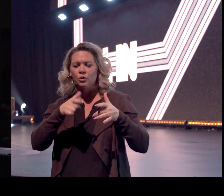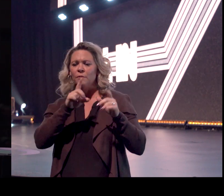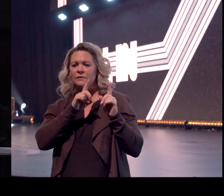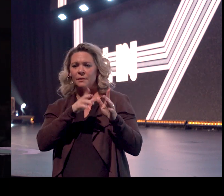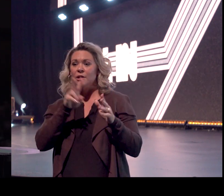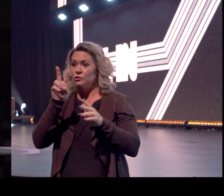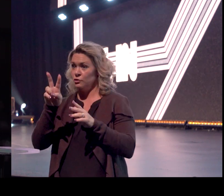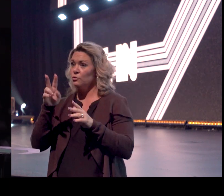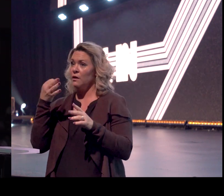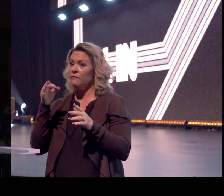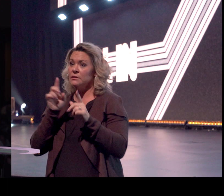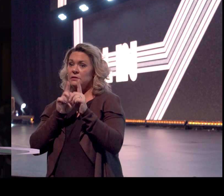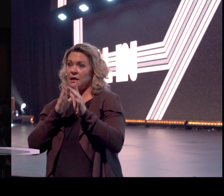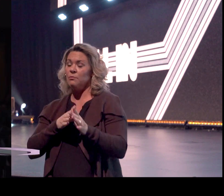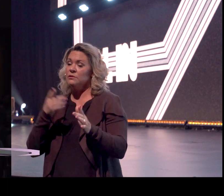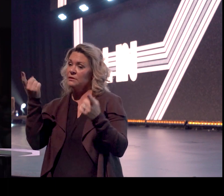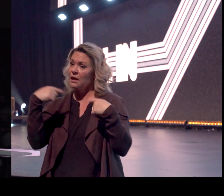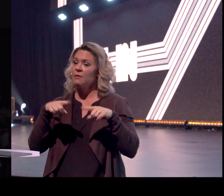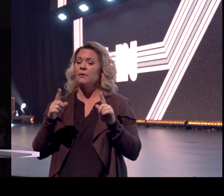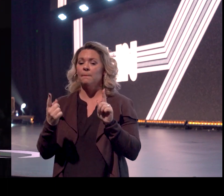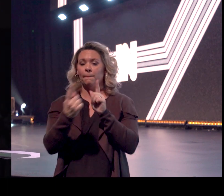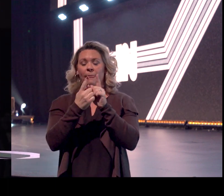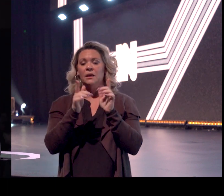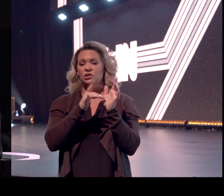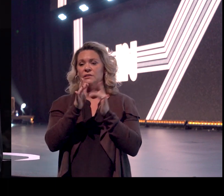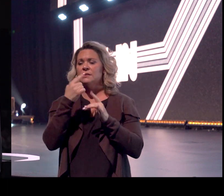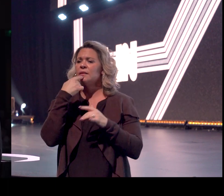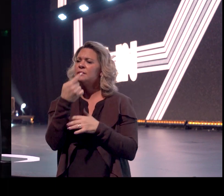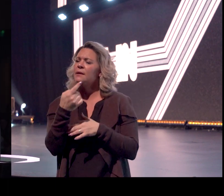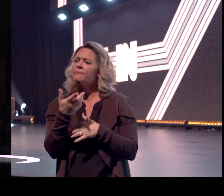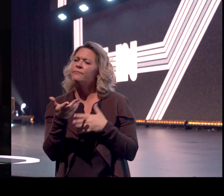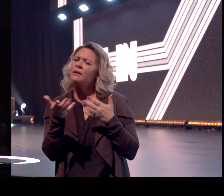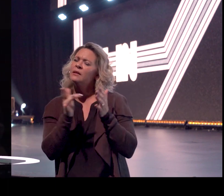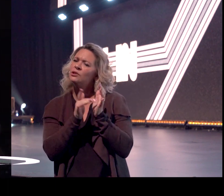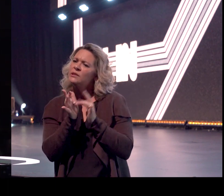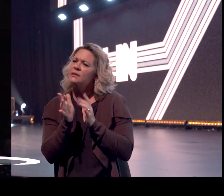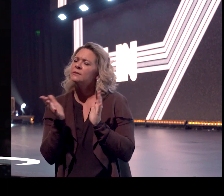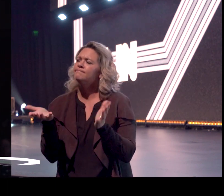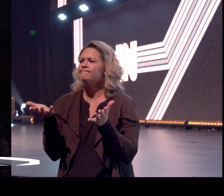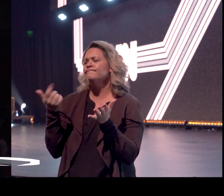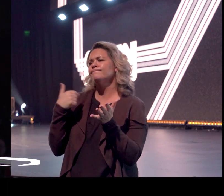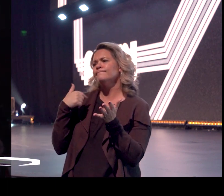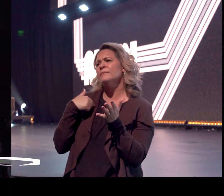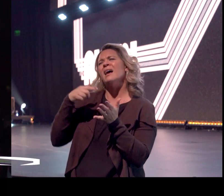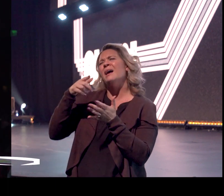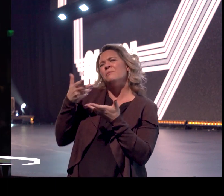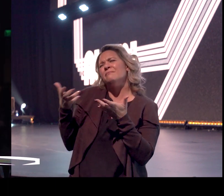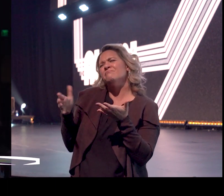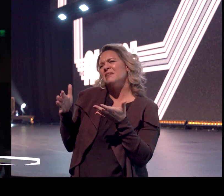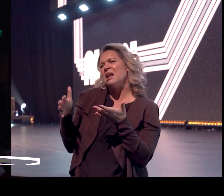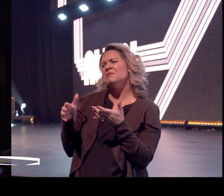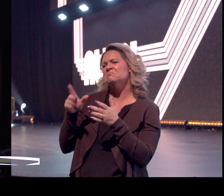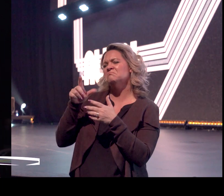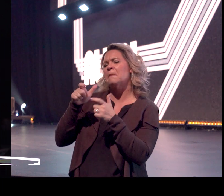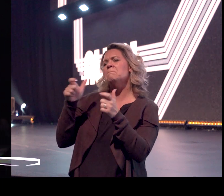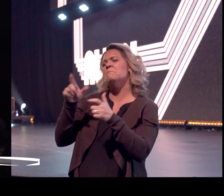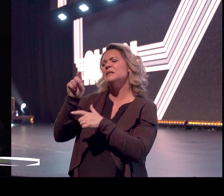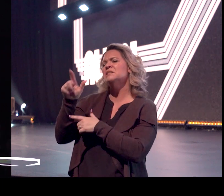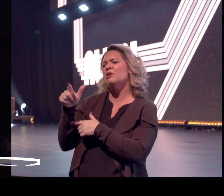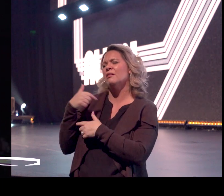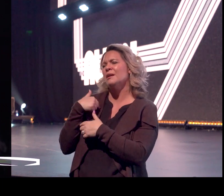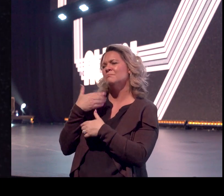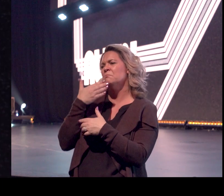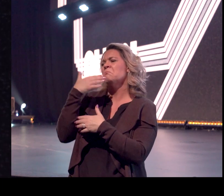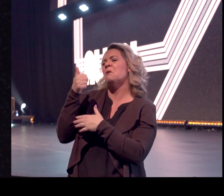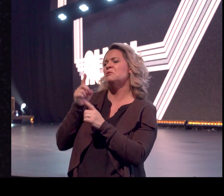got a group of disciples, and two of his disciples come to Jesus, and here's what they say to Jesus. Jesus, we're kind of a big deal. We're